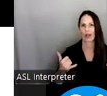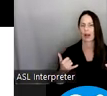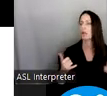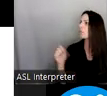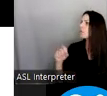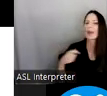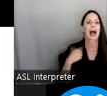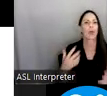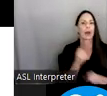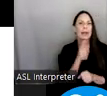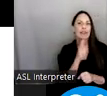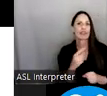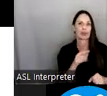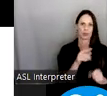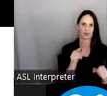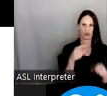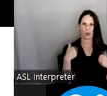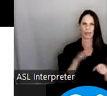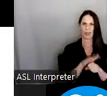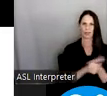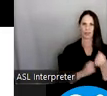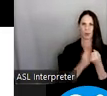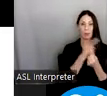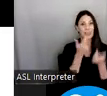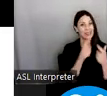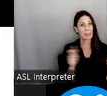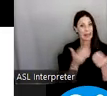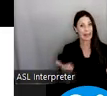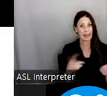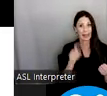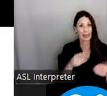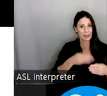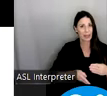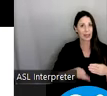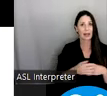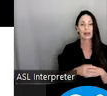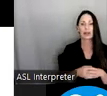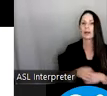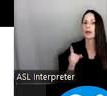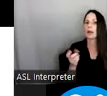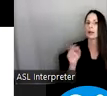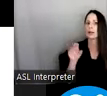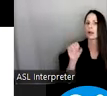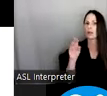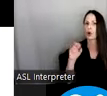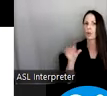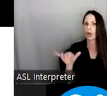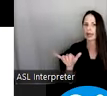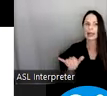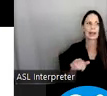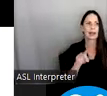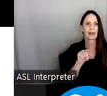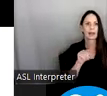big thing we have to get done and So I can tell you, Dr. Oberly, Tasha,